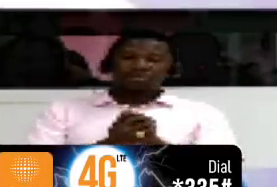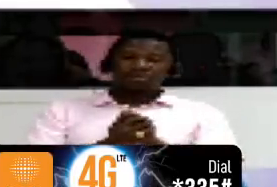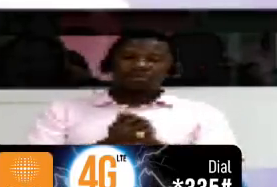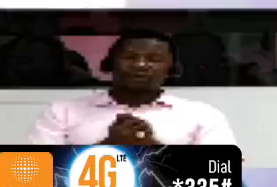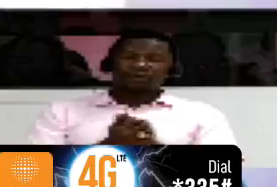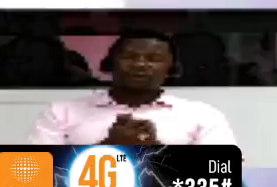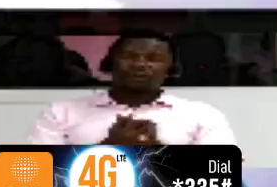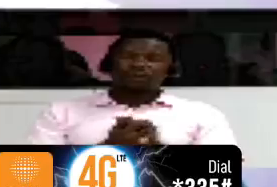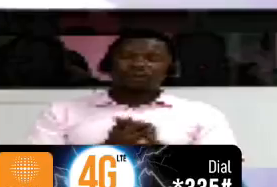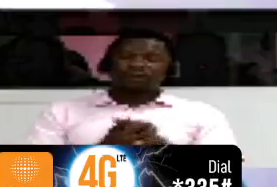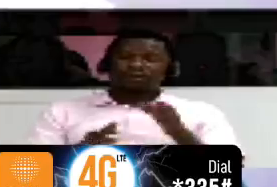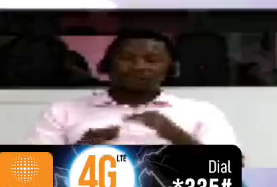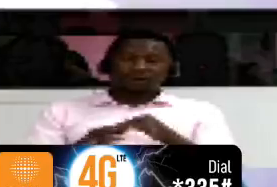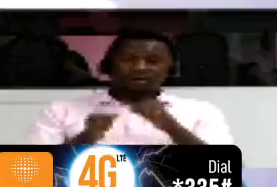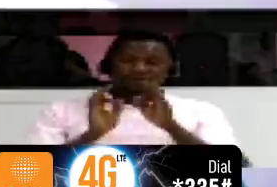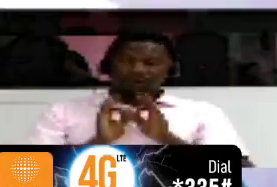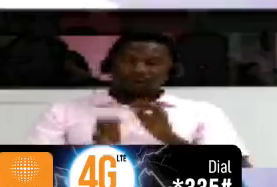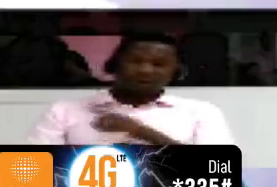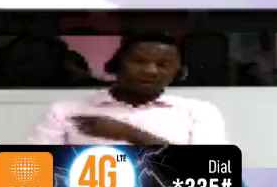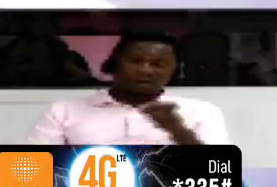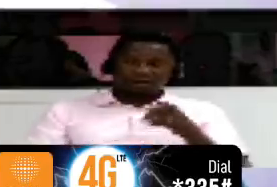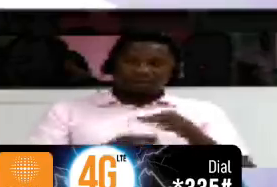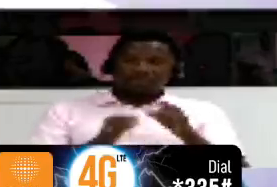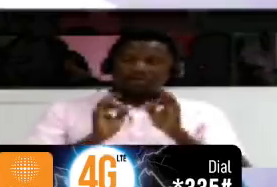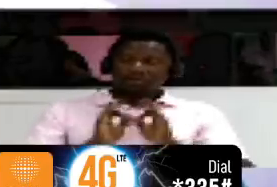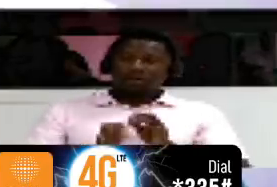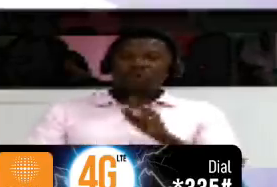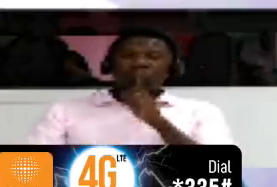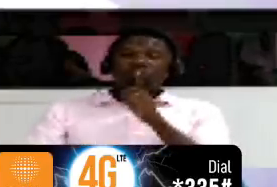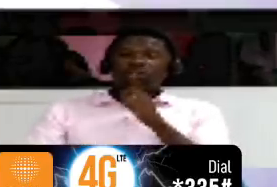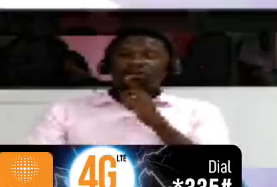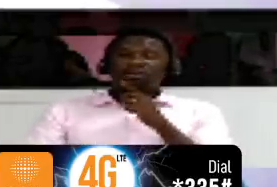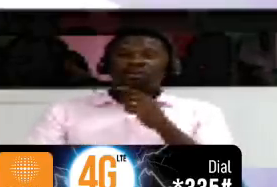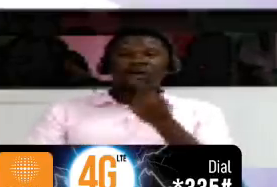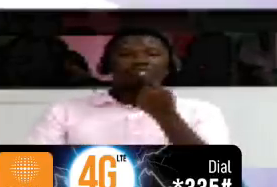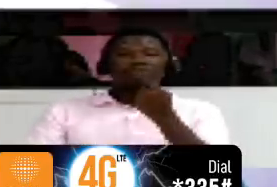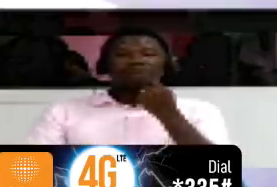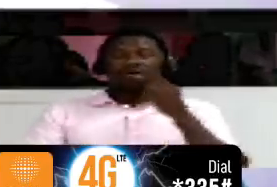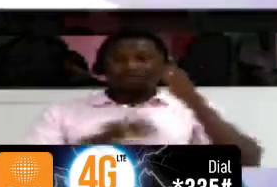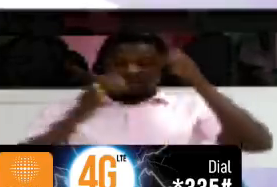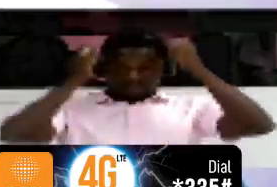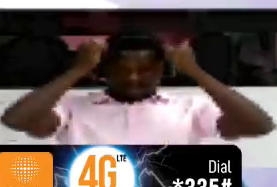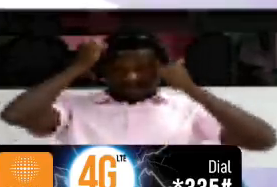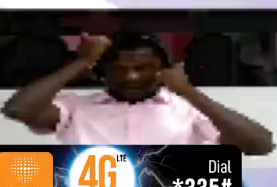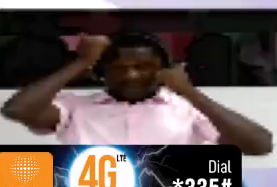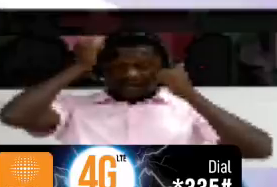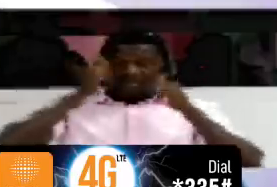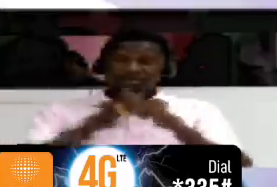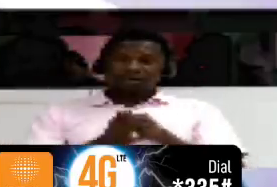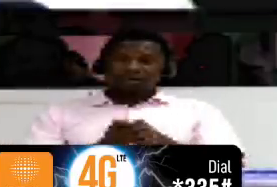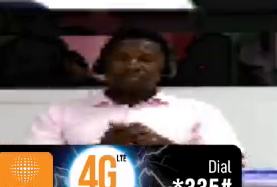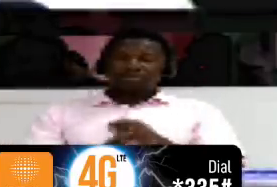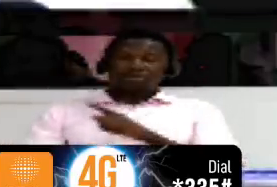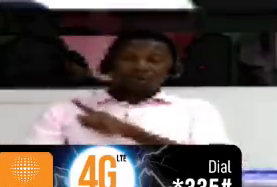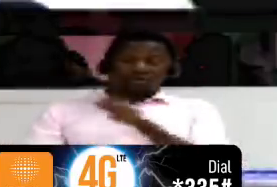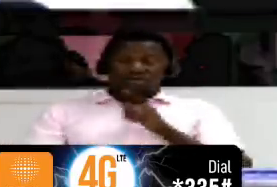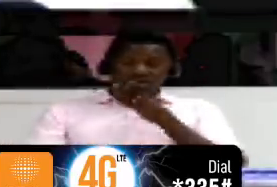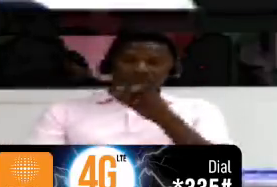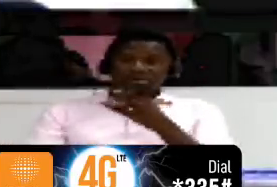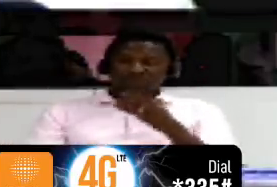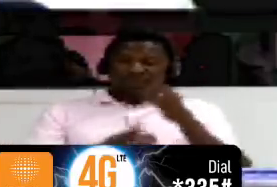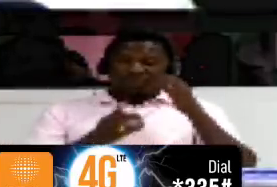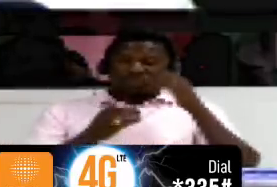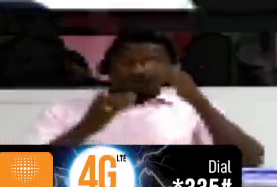So they brought in... Who are the Red Berets? Those are the soldiers at the, just if you